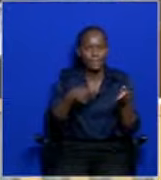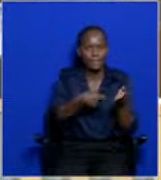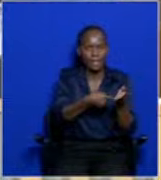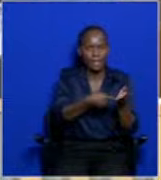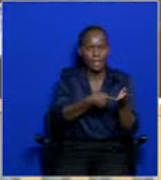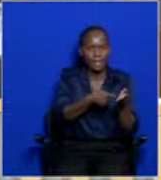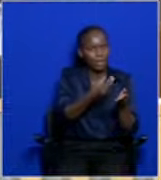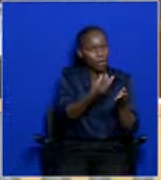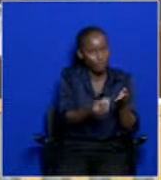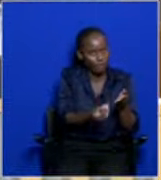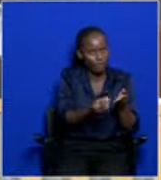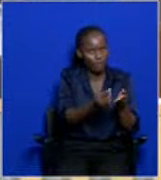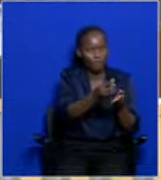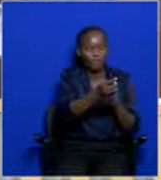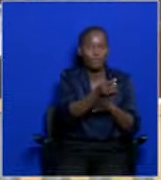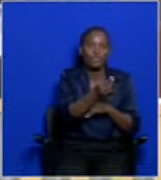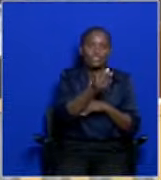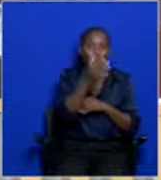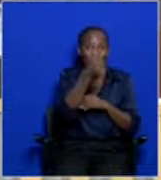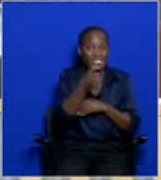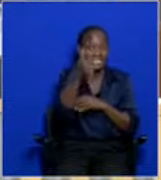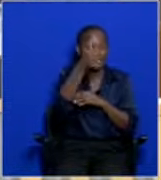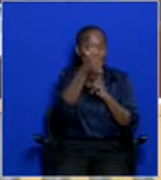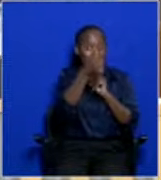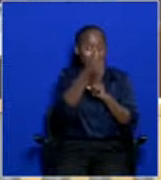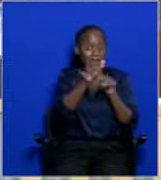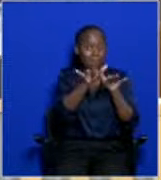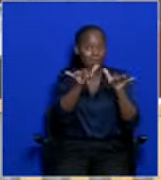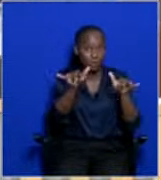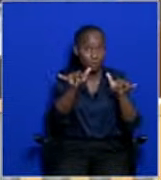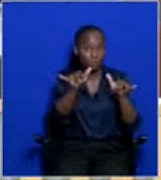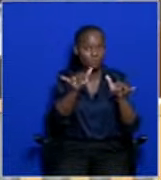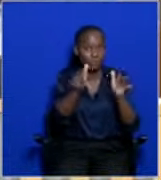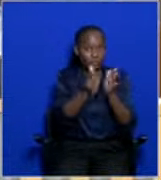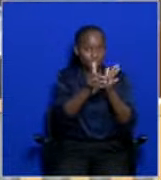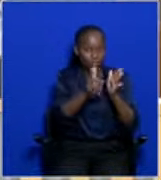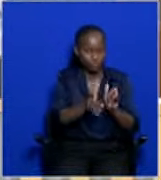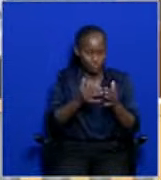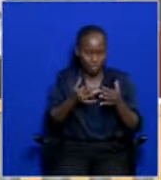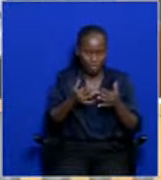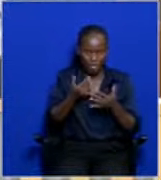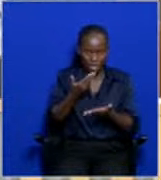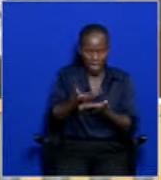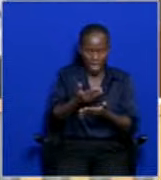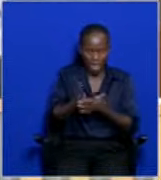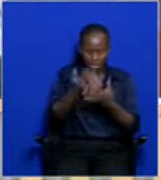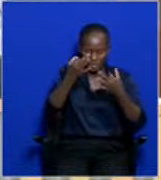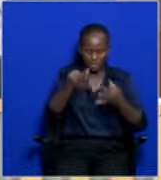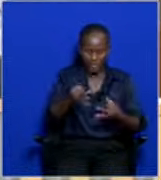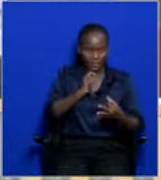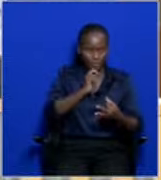public prosecutor can make an informed decision regarding this incident. Overleaf, you then